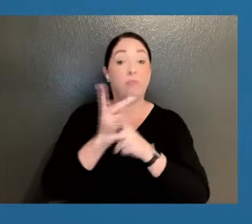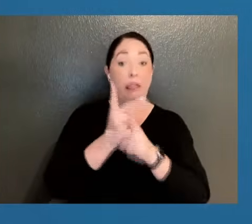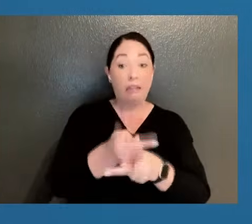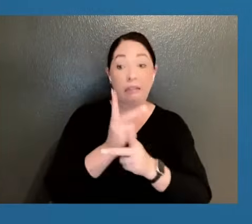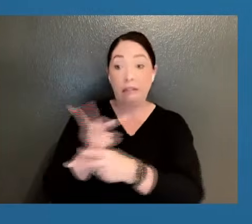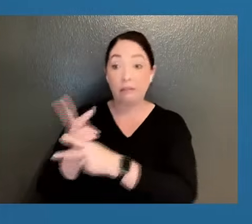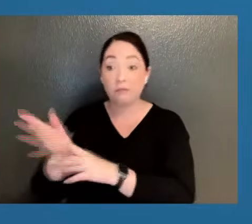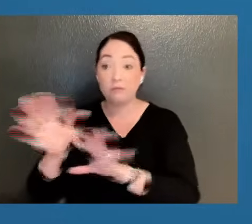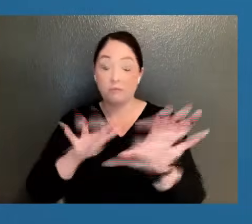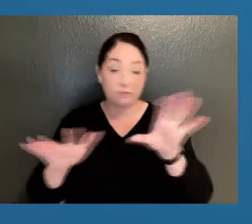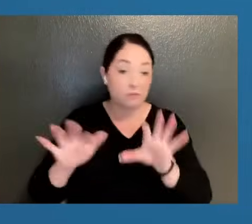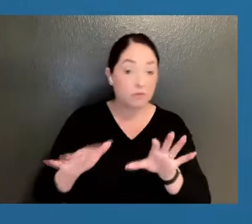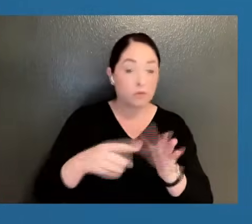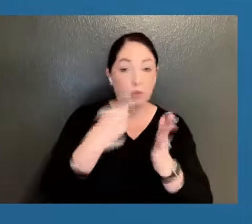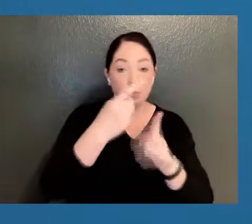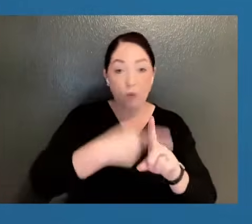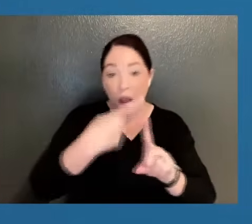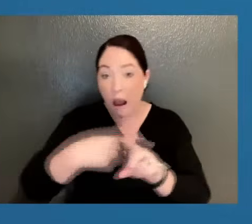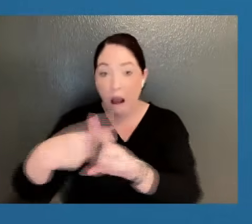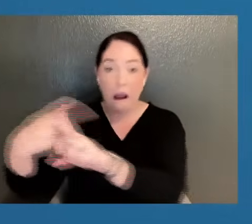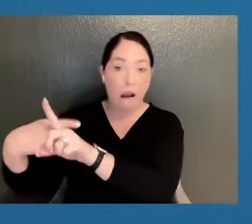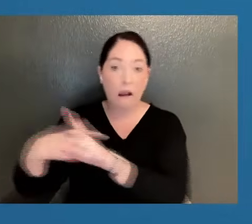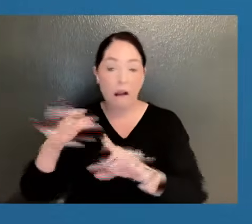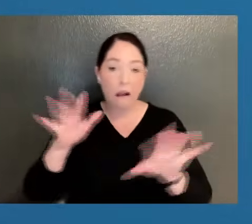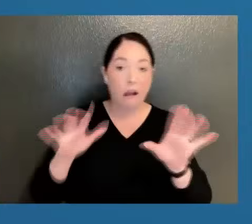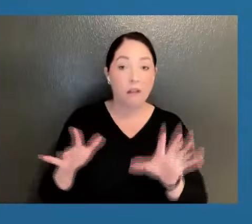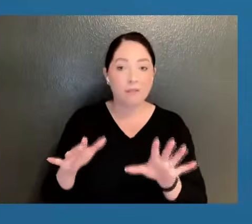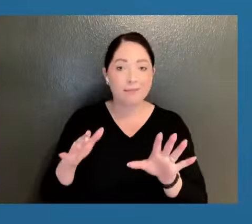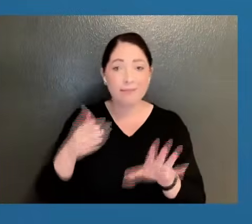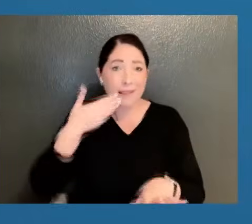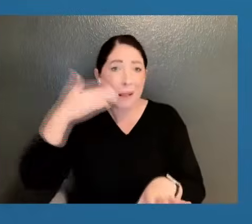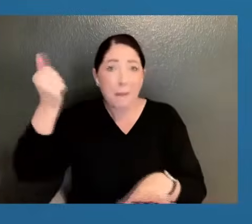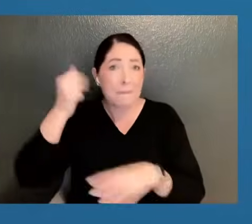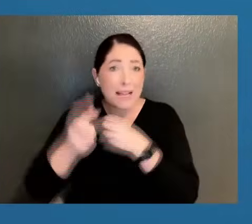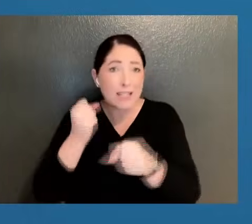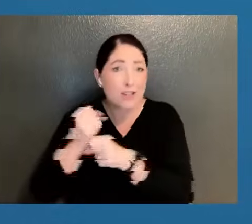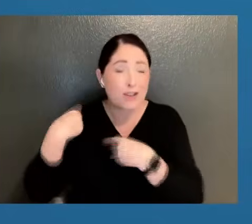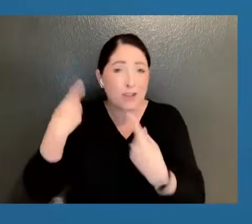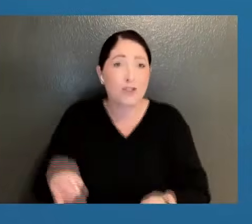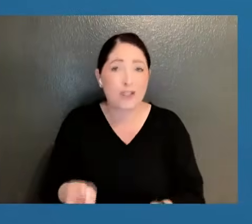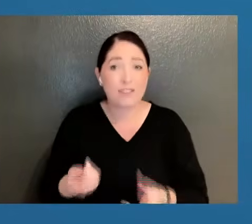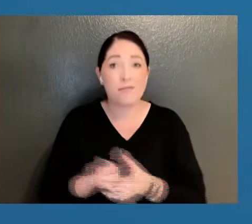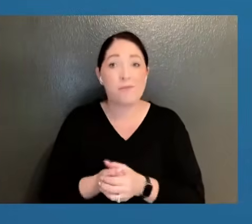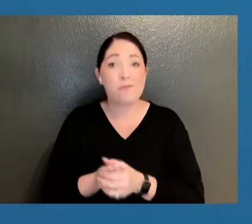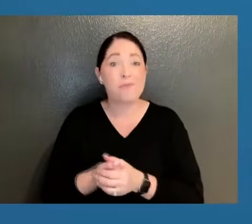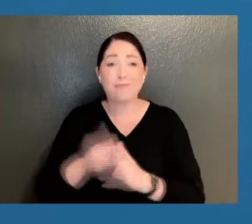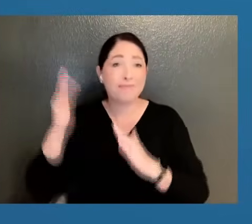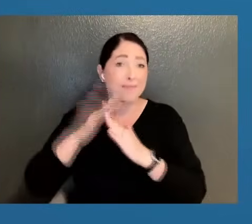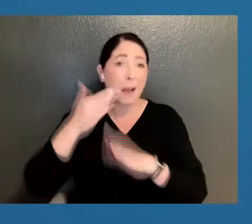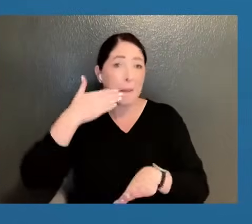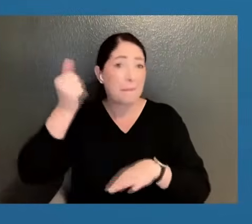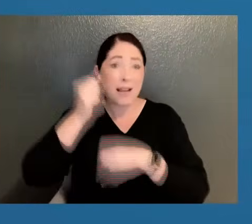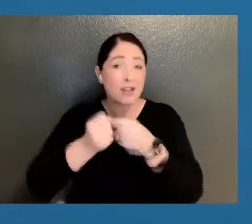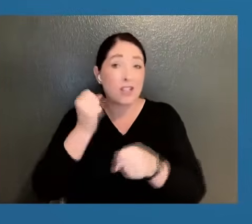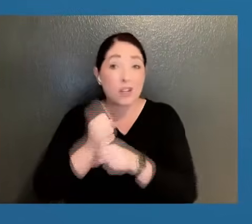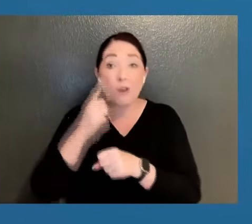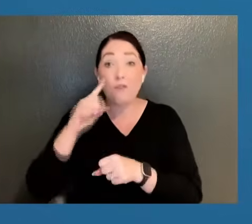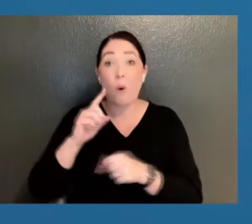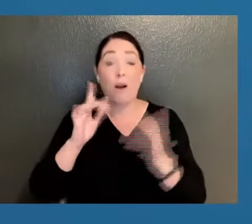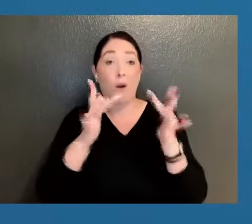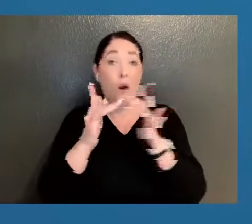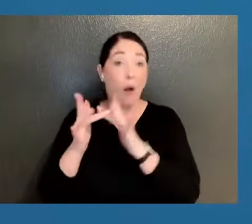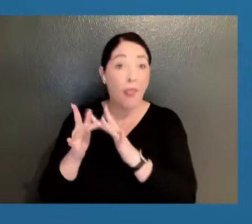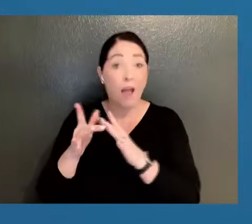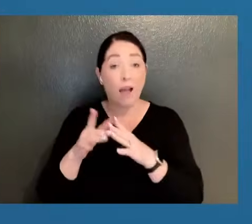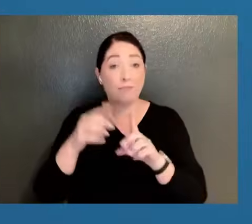are going to leave Manhattan and there'll be all these buildings that are empty. Best year for online leasing in 20